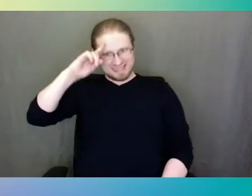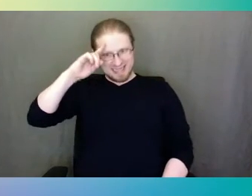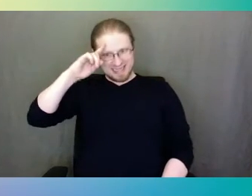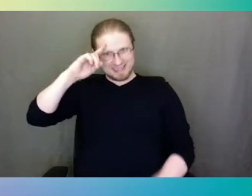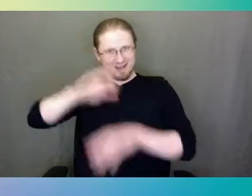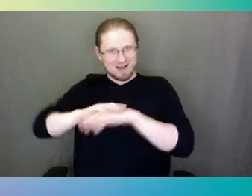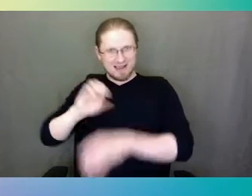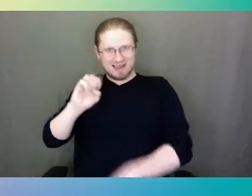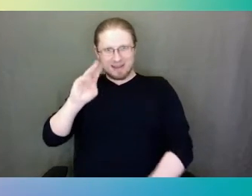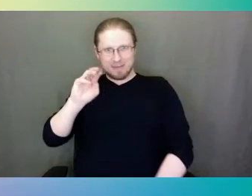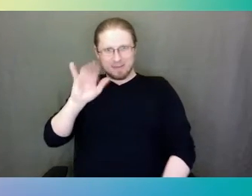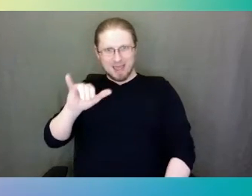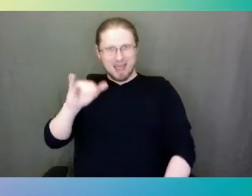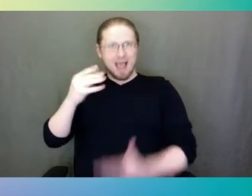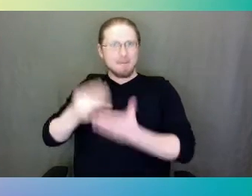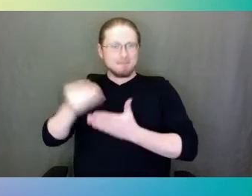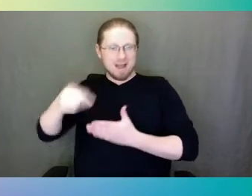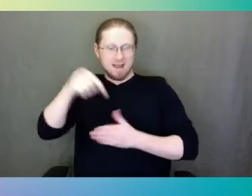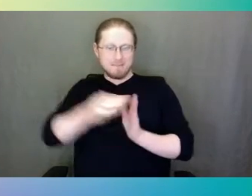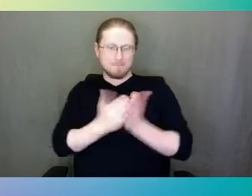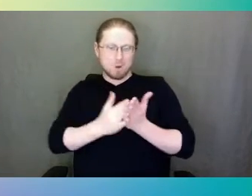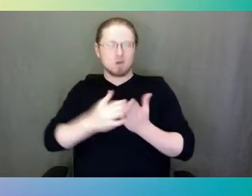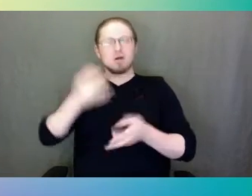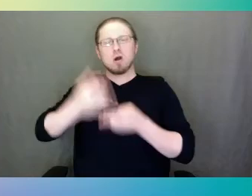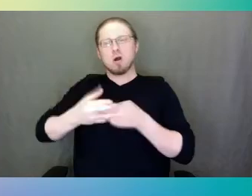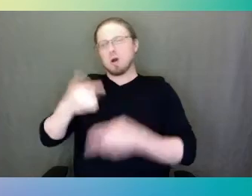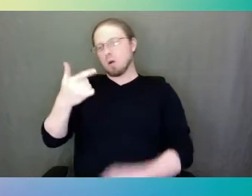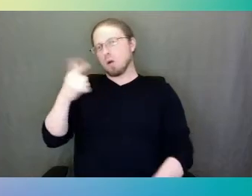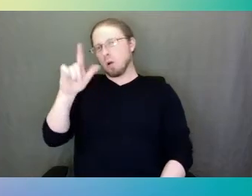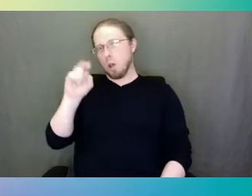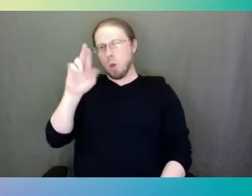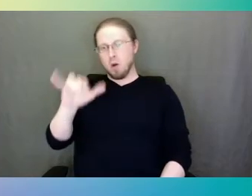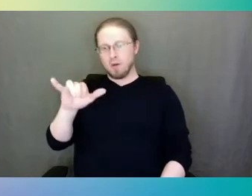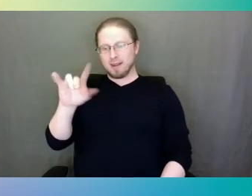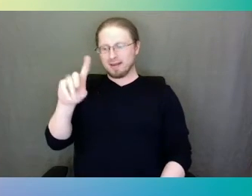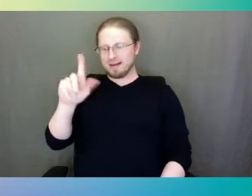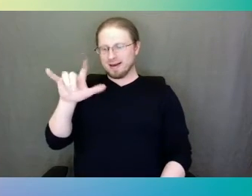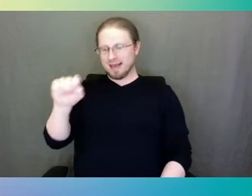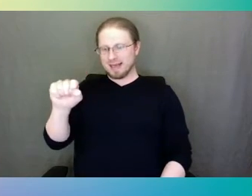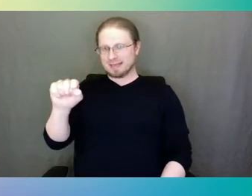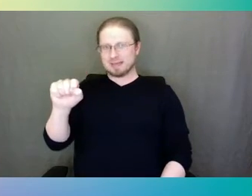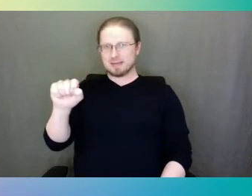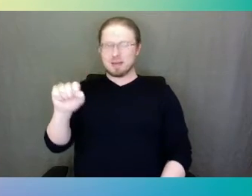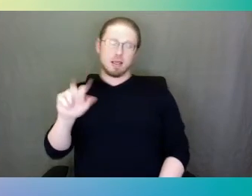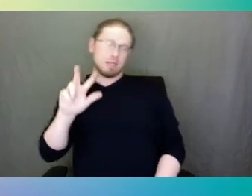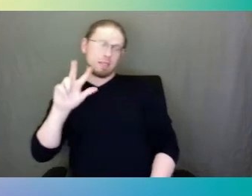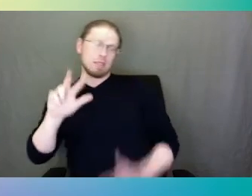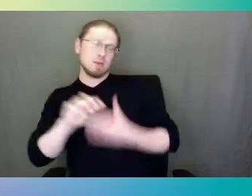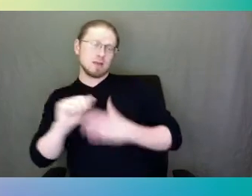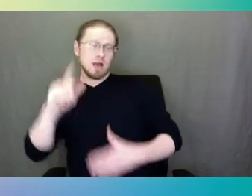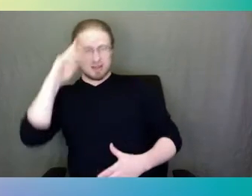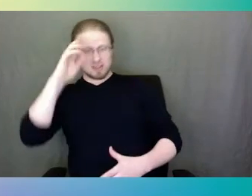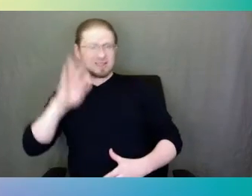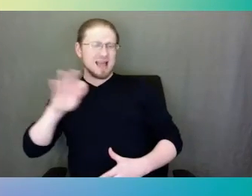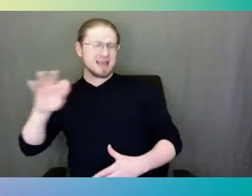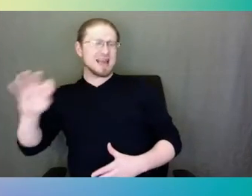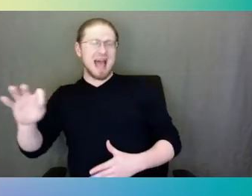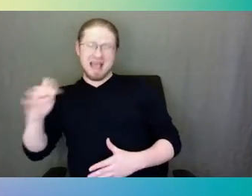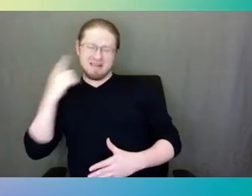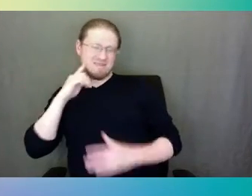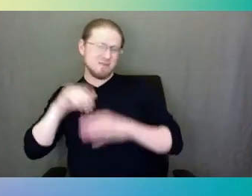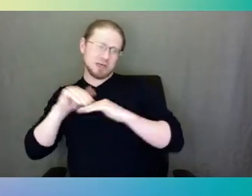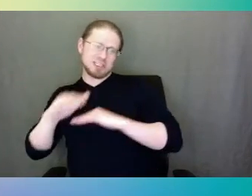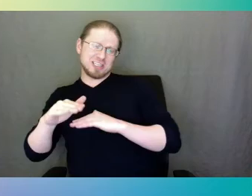The Glory Days, and it's a collection of 99 cents and $3.99 to ship. That's the way it is. A